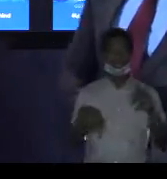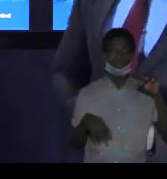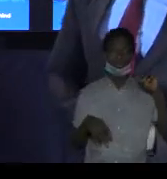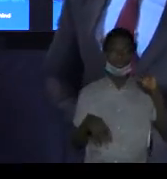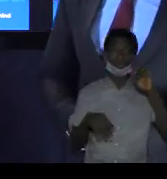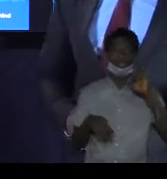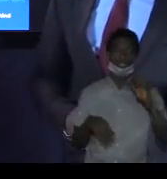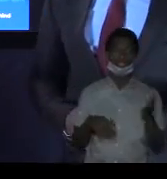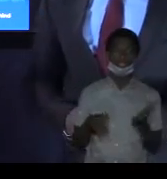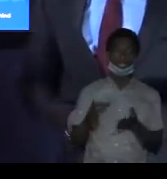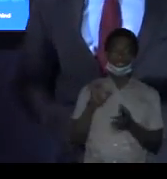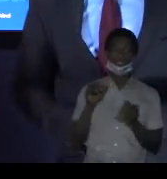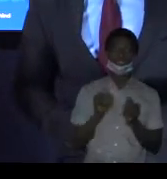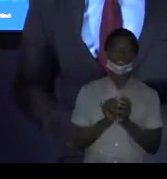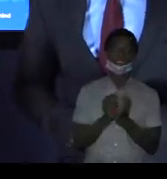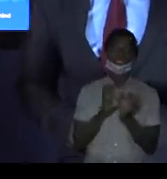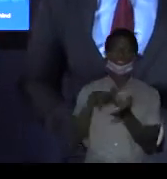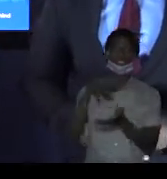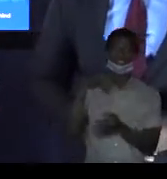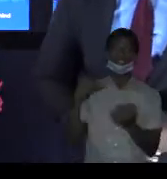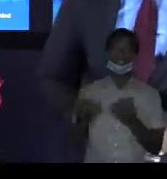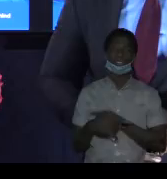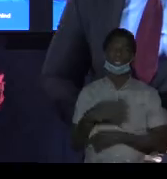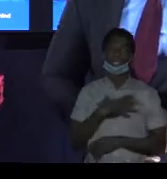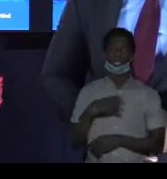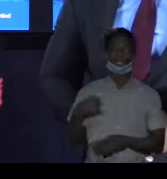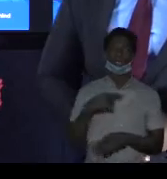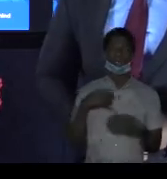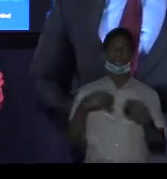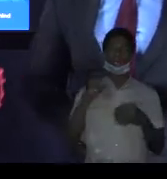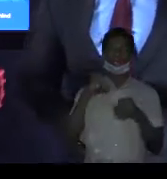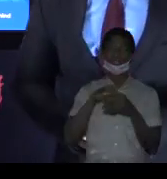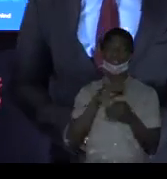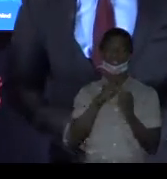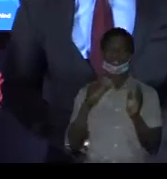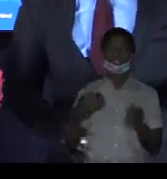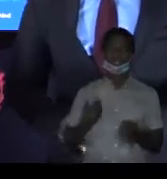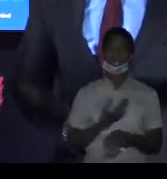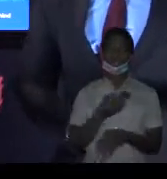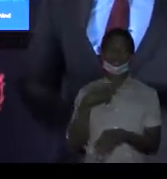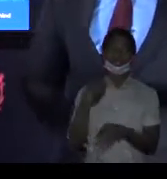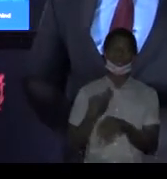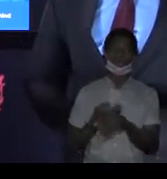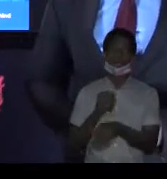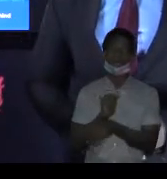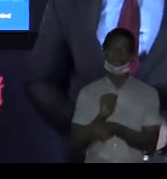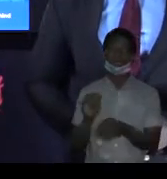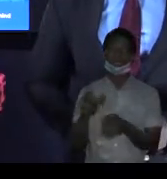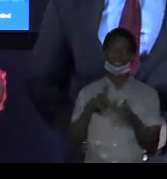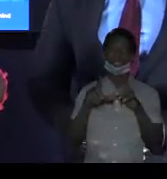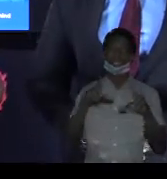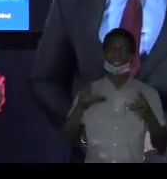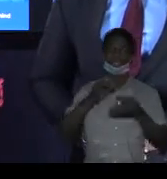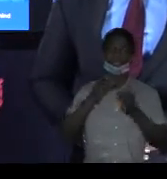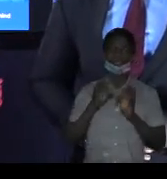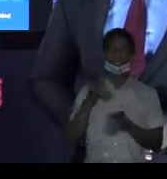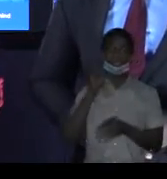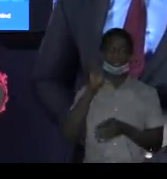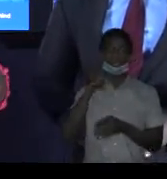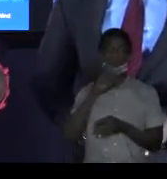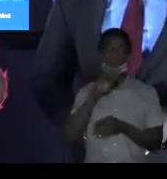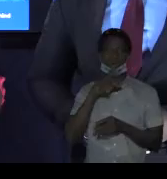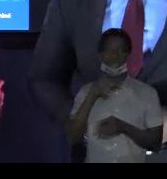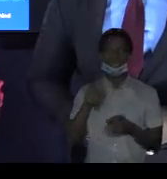is here, your general studies teacher. And we also have in the house our hard-working sign language interpreter, Uncle